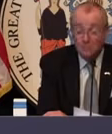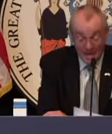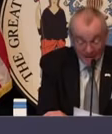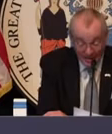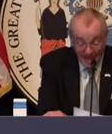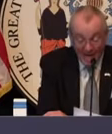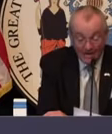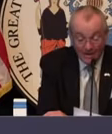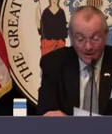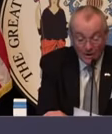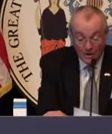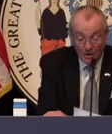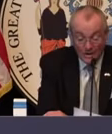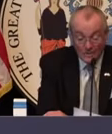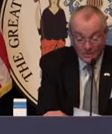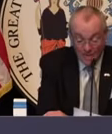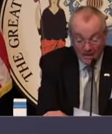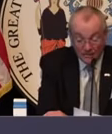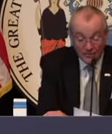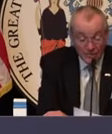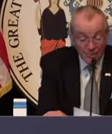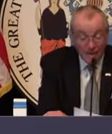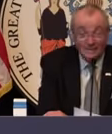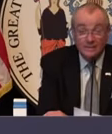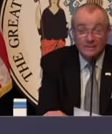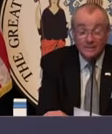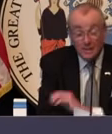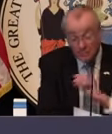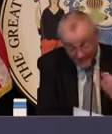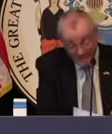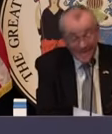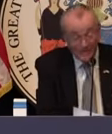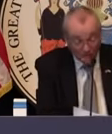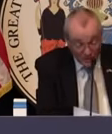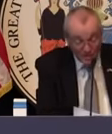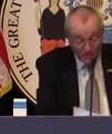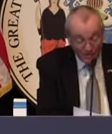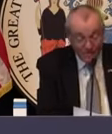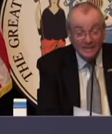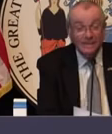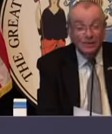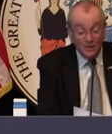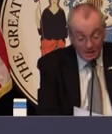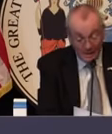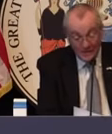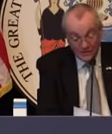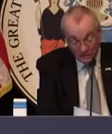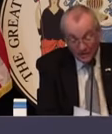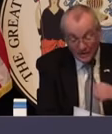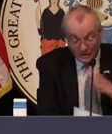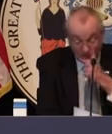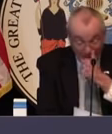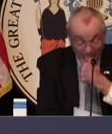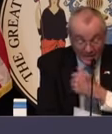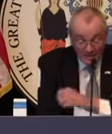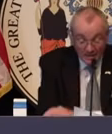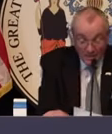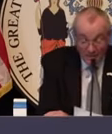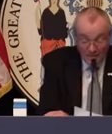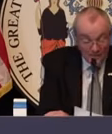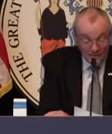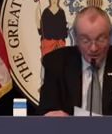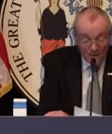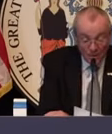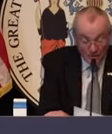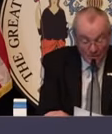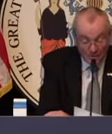tractors, baling hay, or carting tomatoes to Del Monte in Swedesboro or to Hines in Salem. They